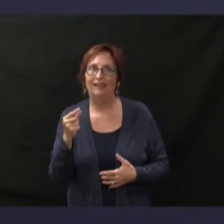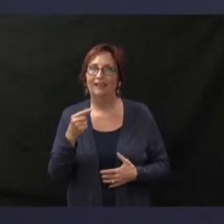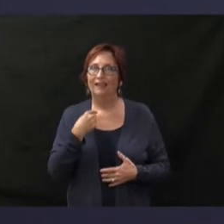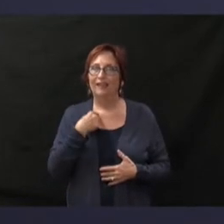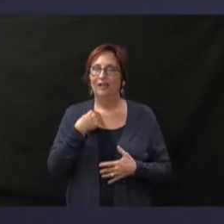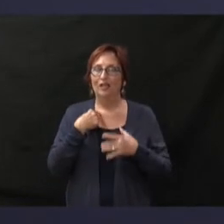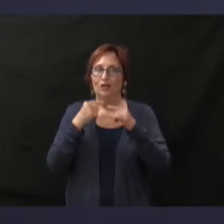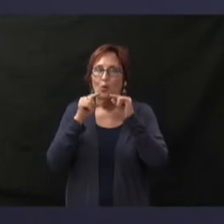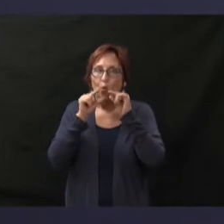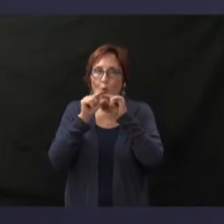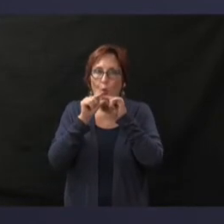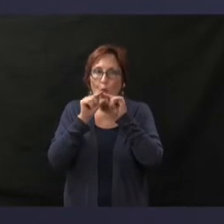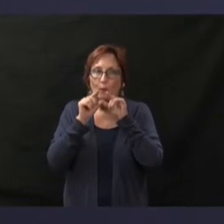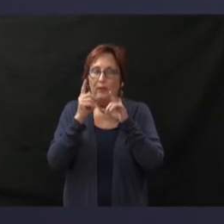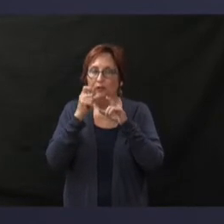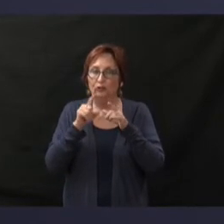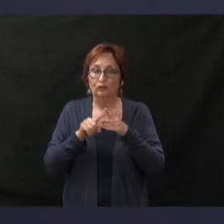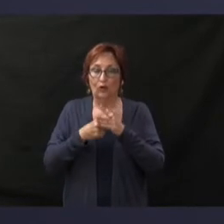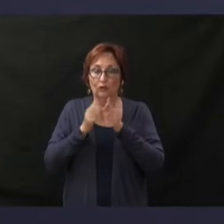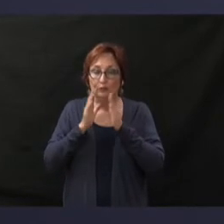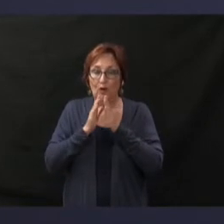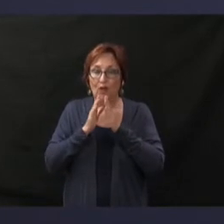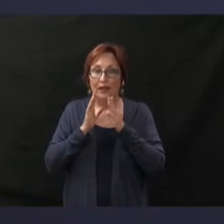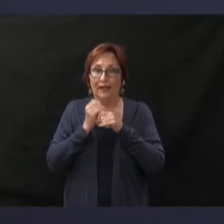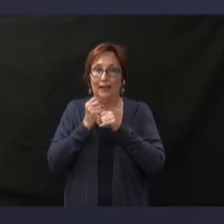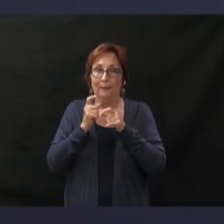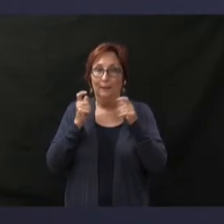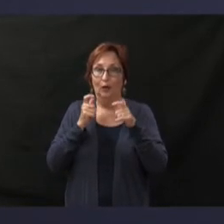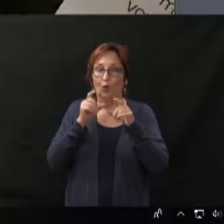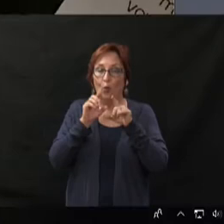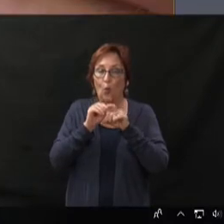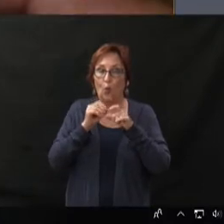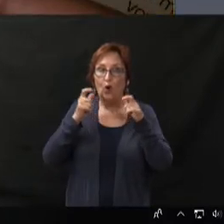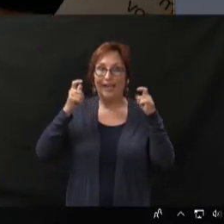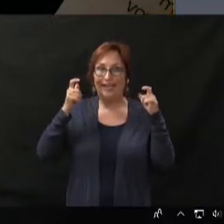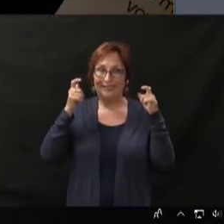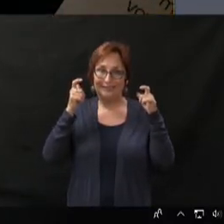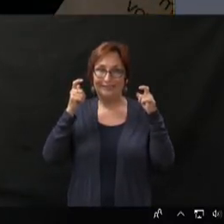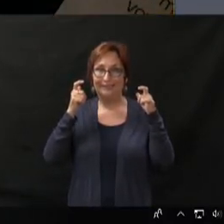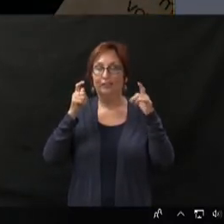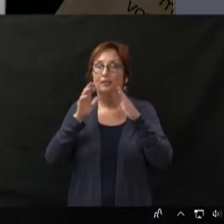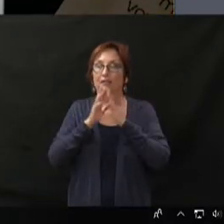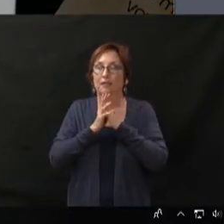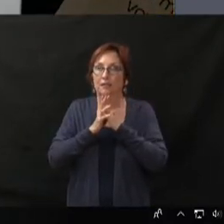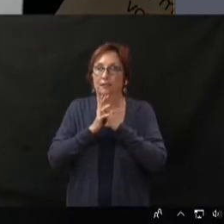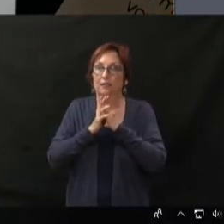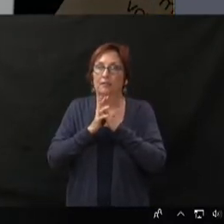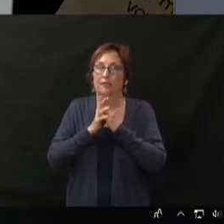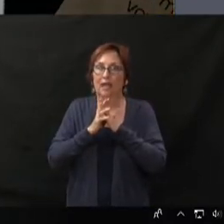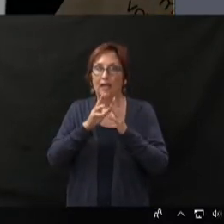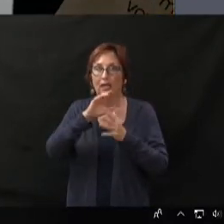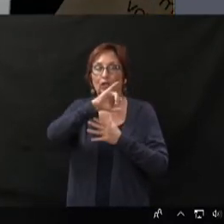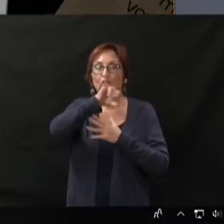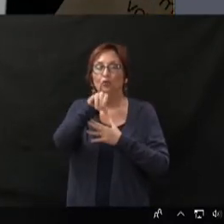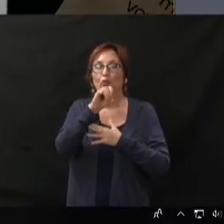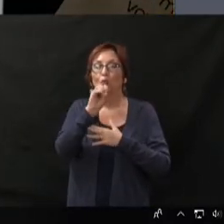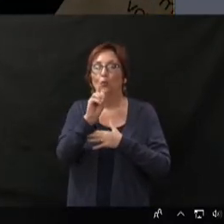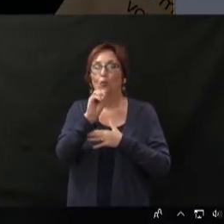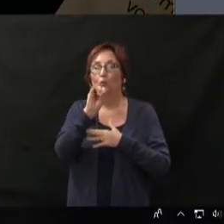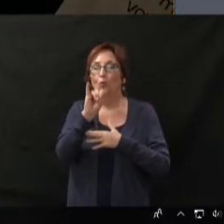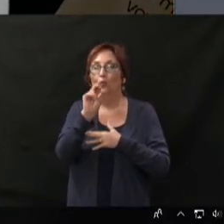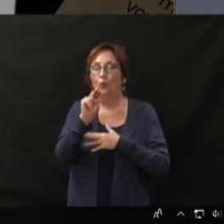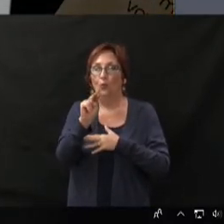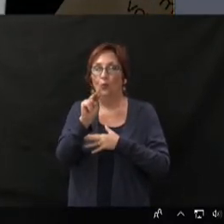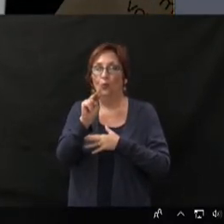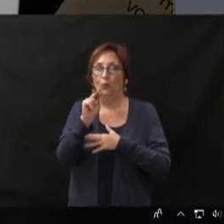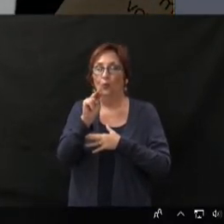big. Oi. Okay? It's a slider, as in join. It will not